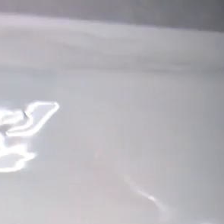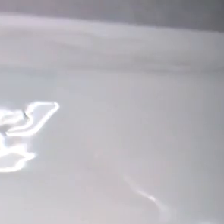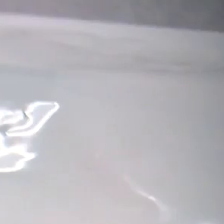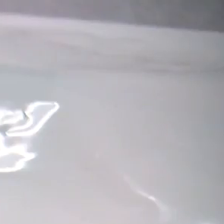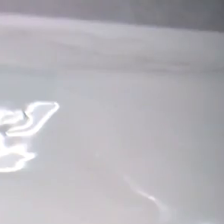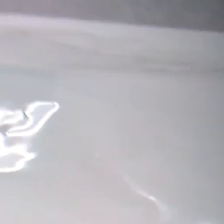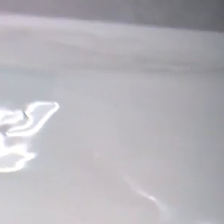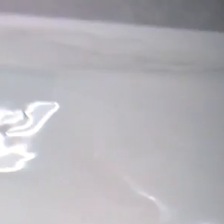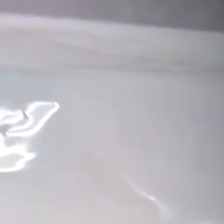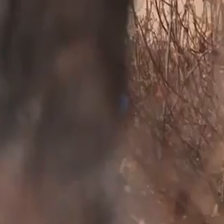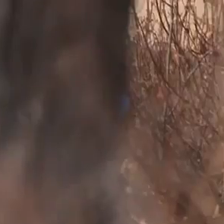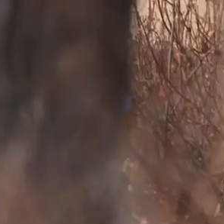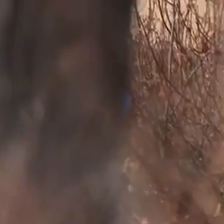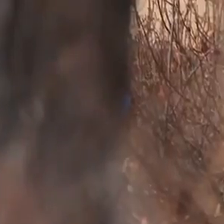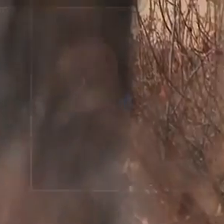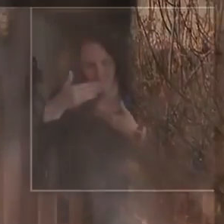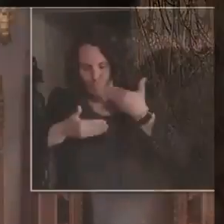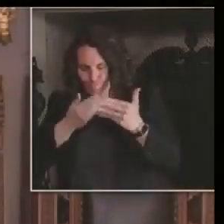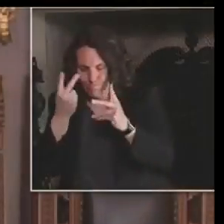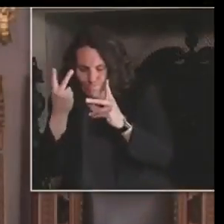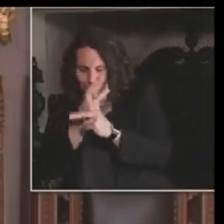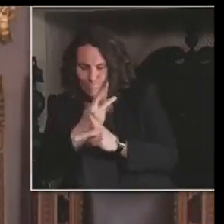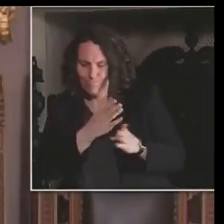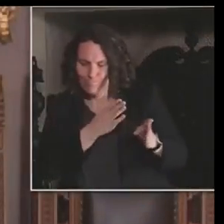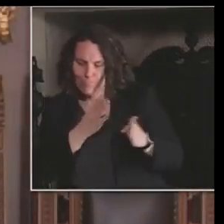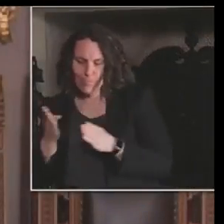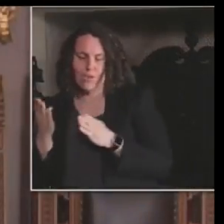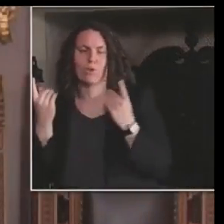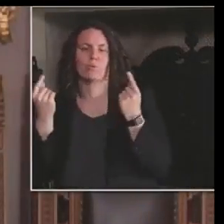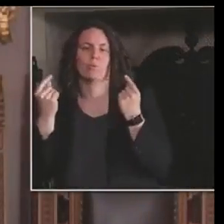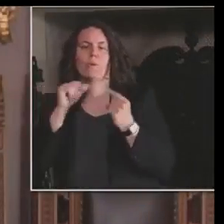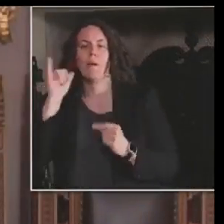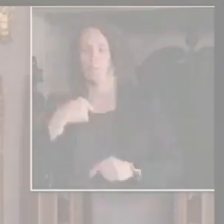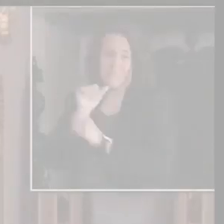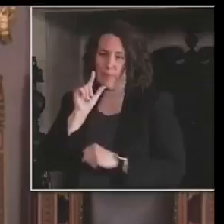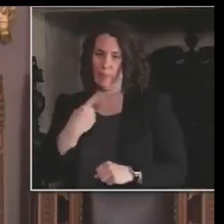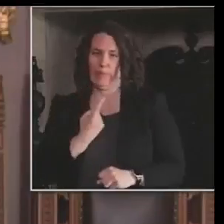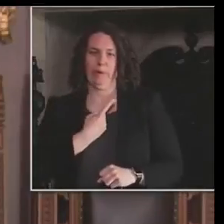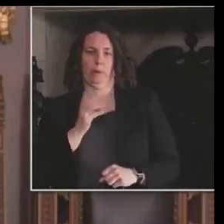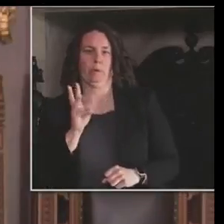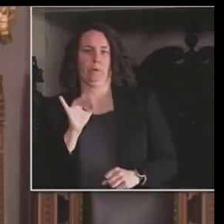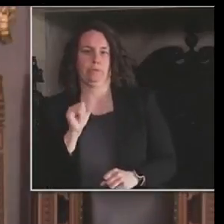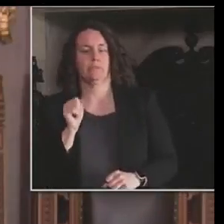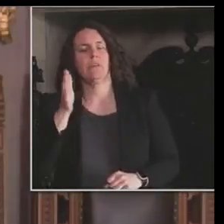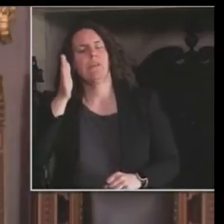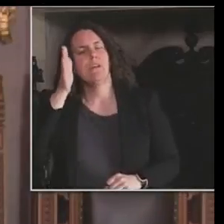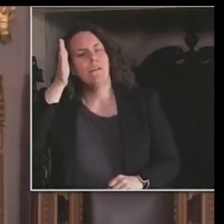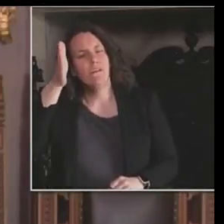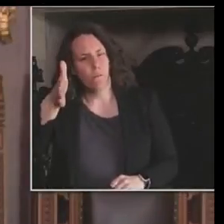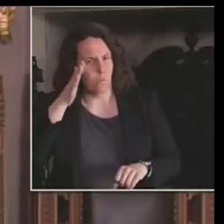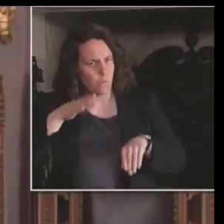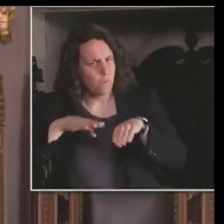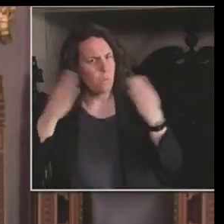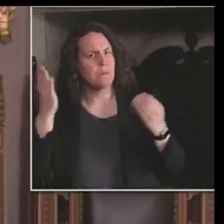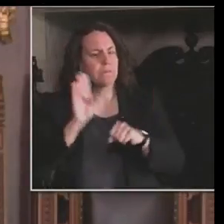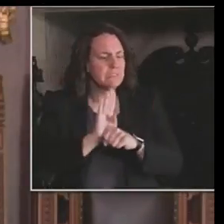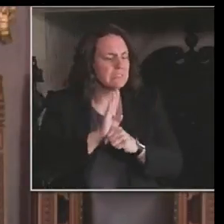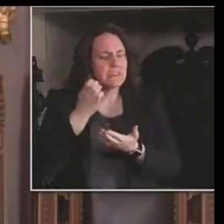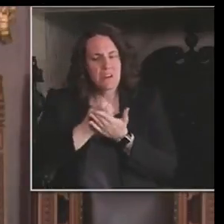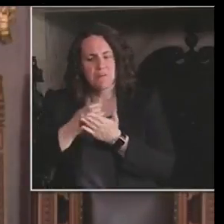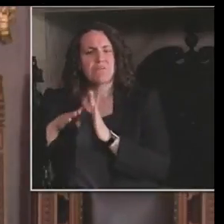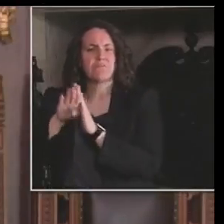on track to reopen just yet. It's going to be a 24/7 war on this virus. The virus has never given us a timeline, but what we